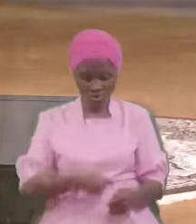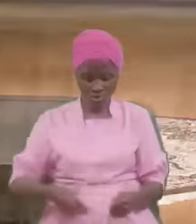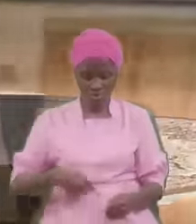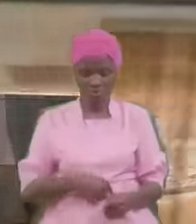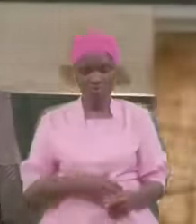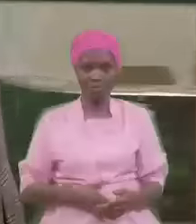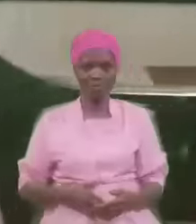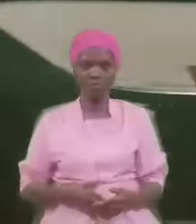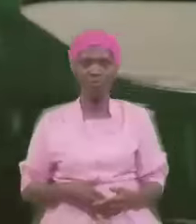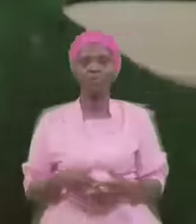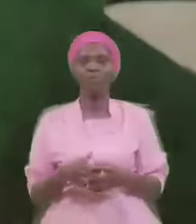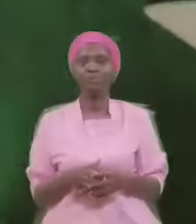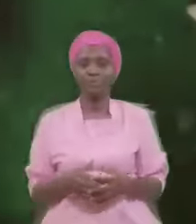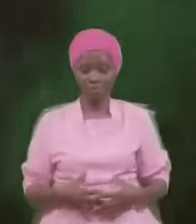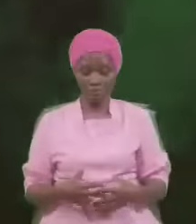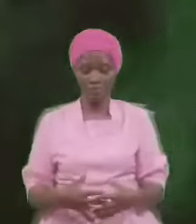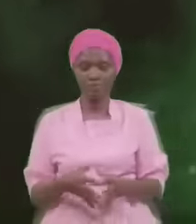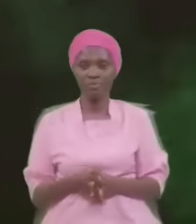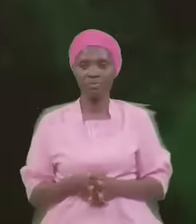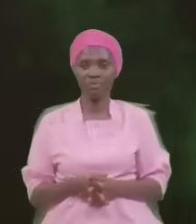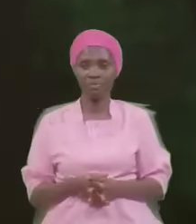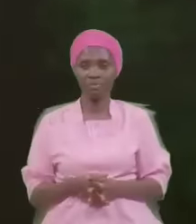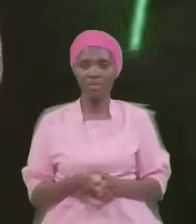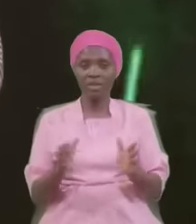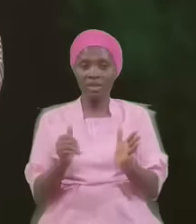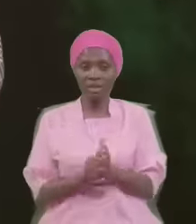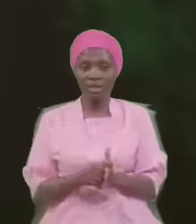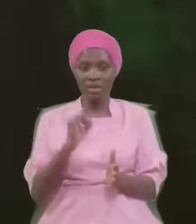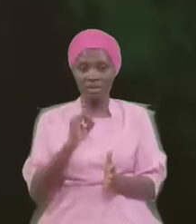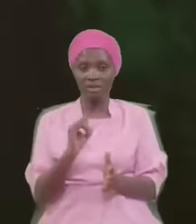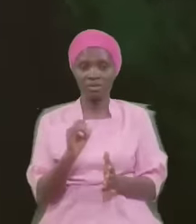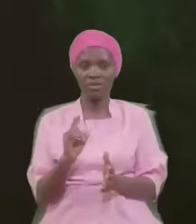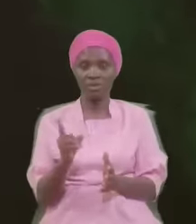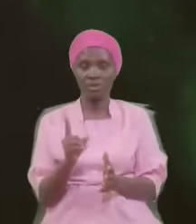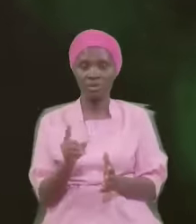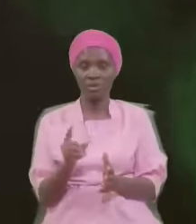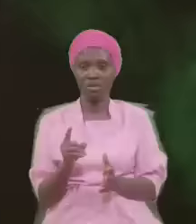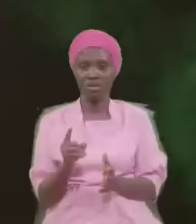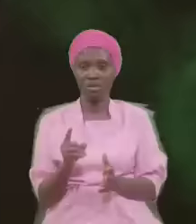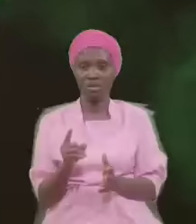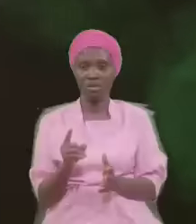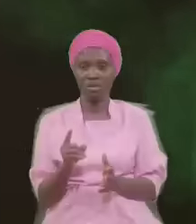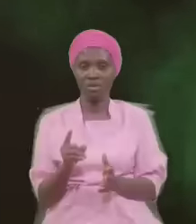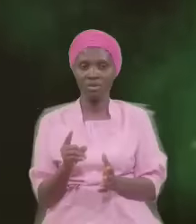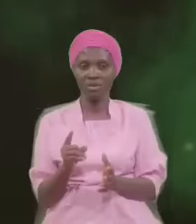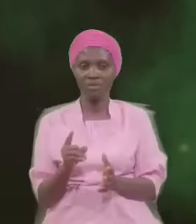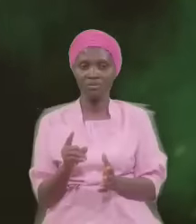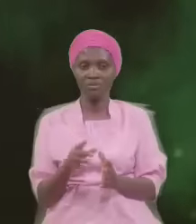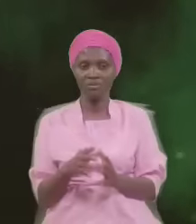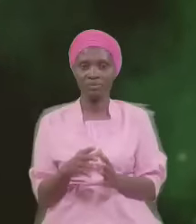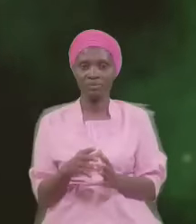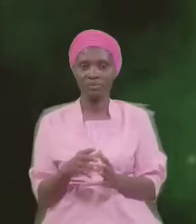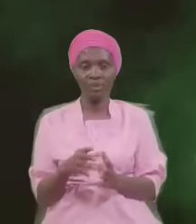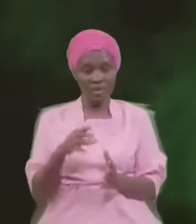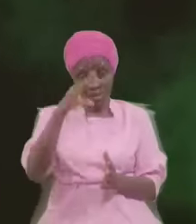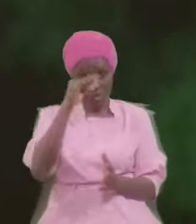where the experts of the world don't have any solution. He